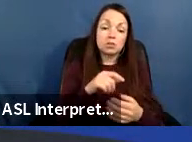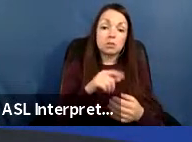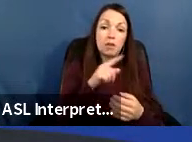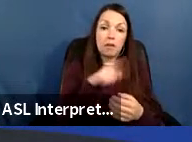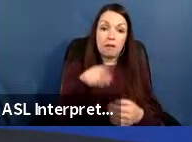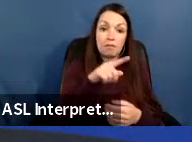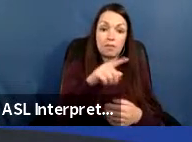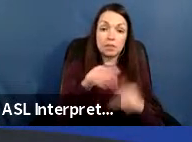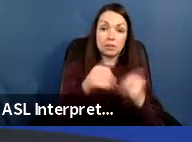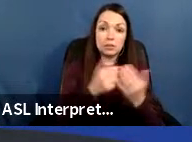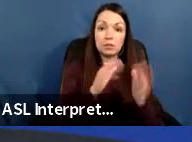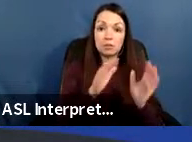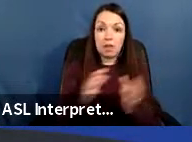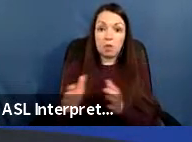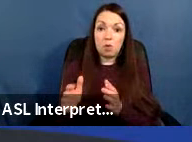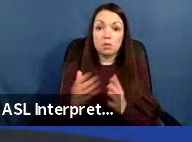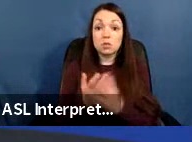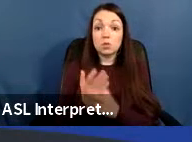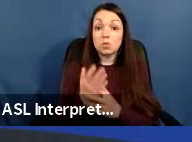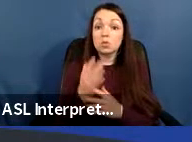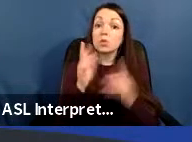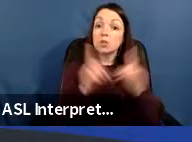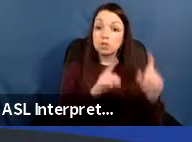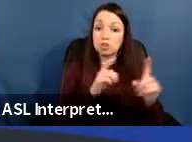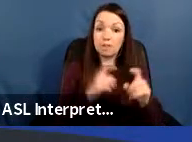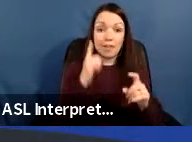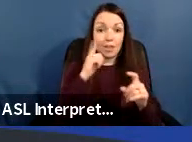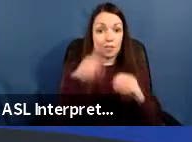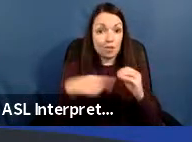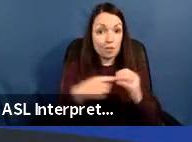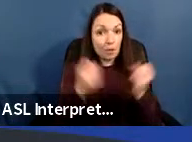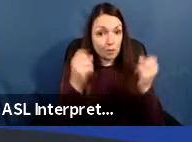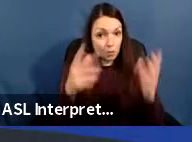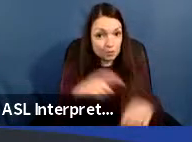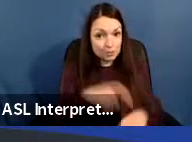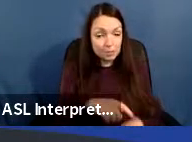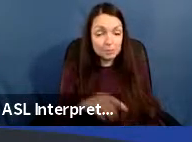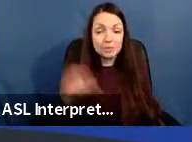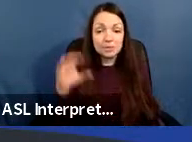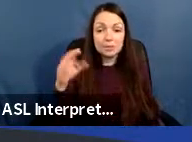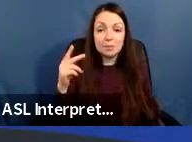today, again, via that survey that you've heard about so many times at